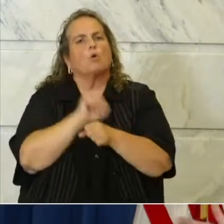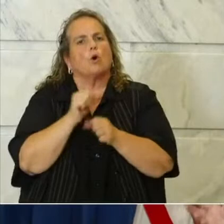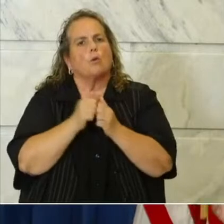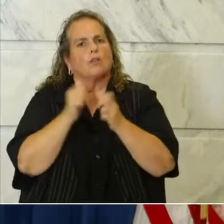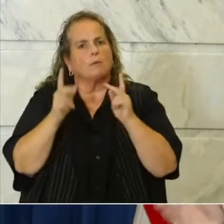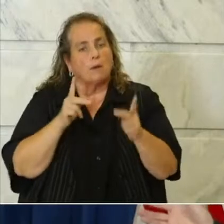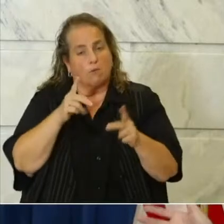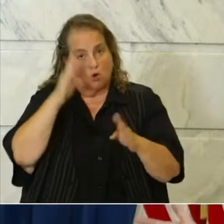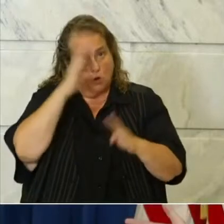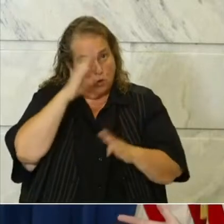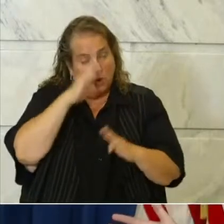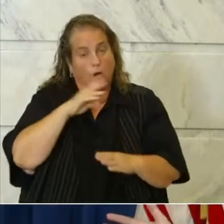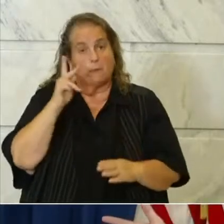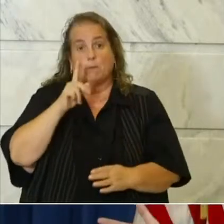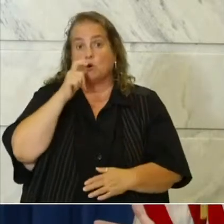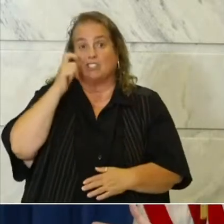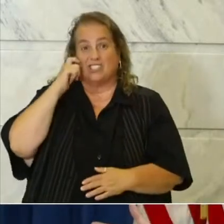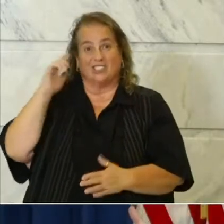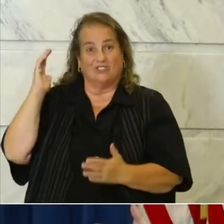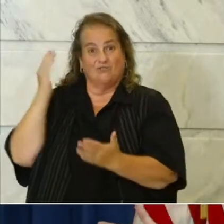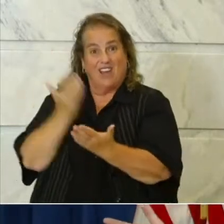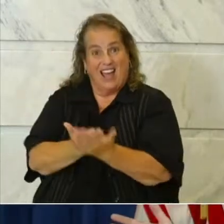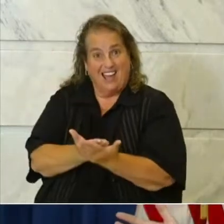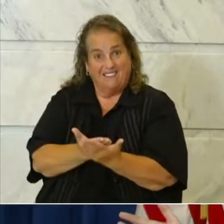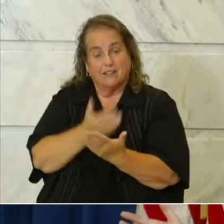came back, we just put this out,